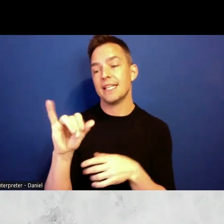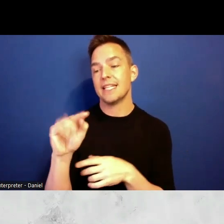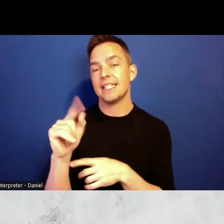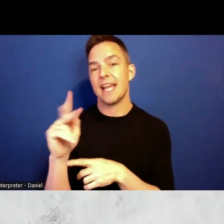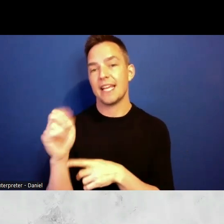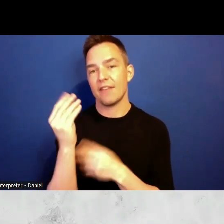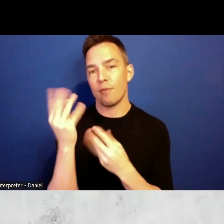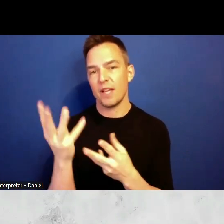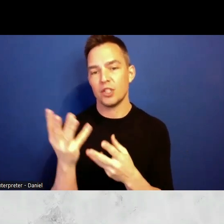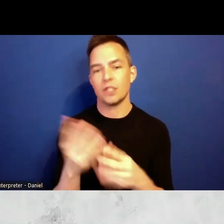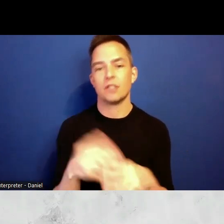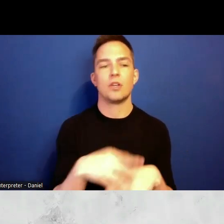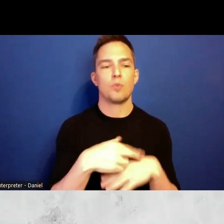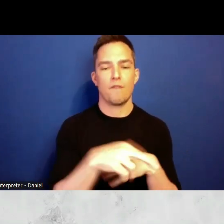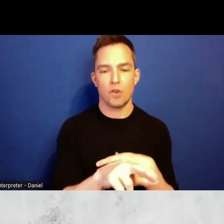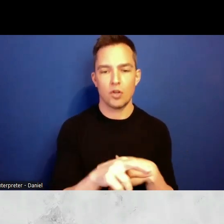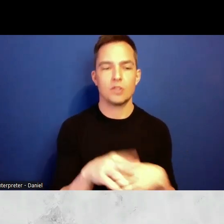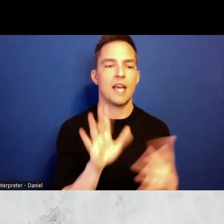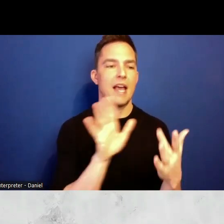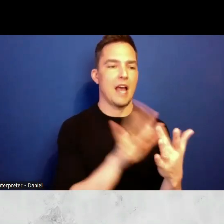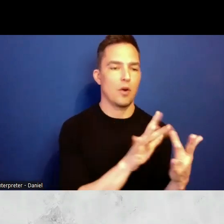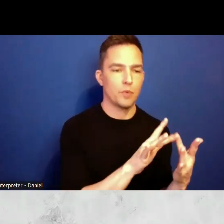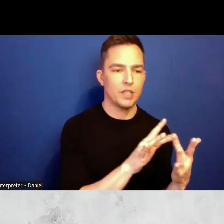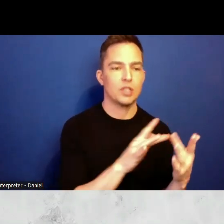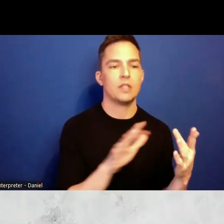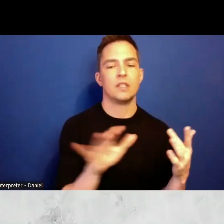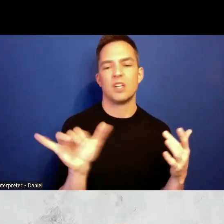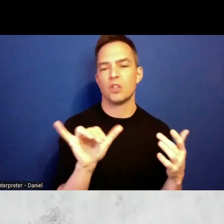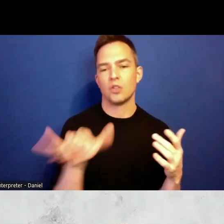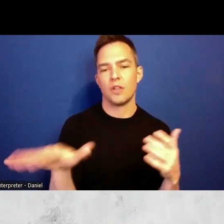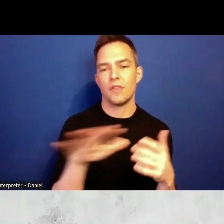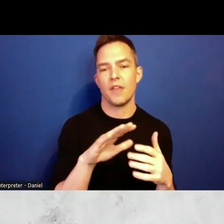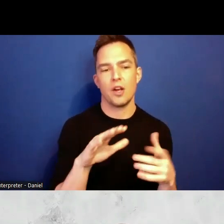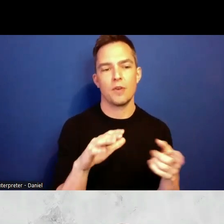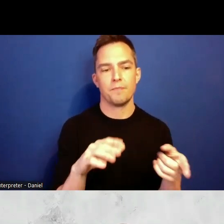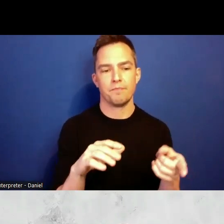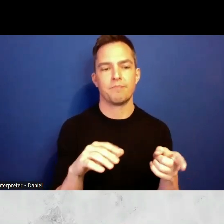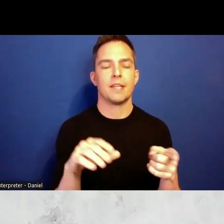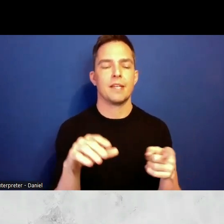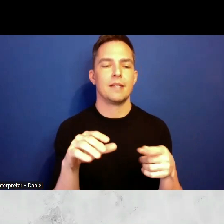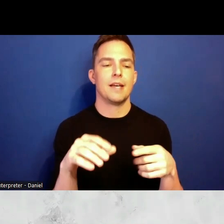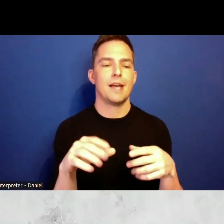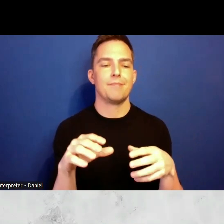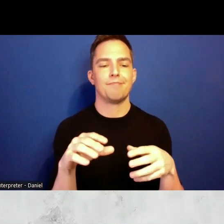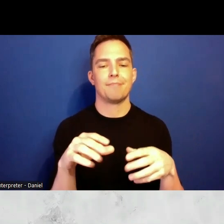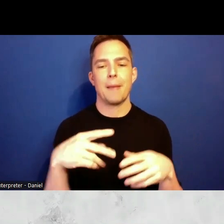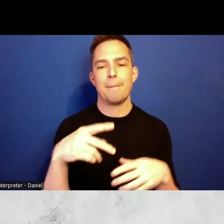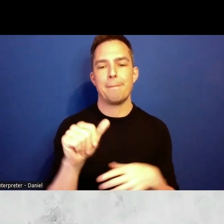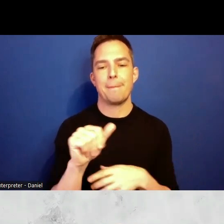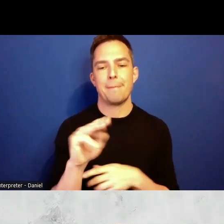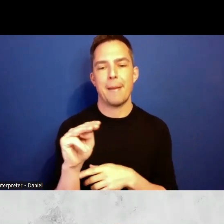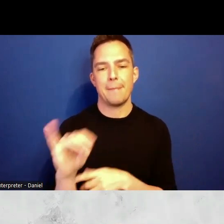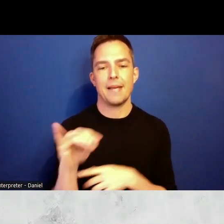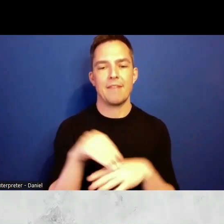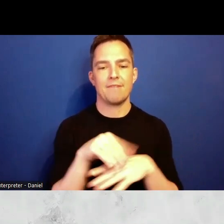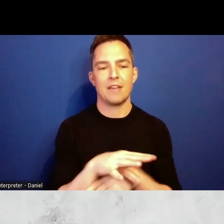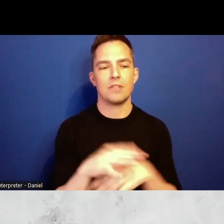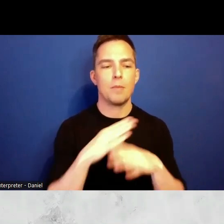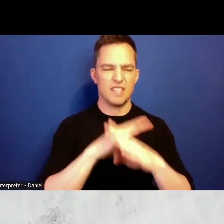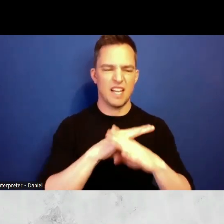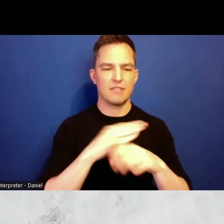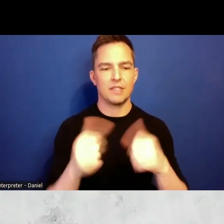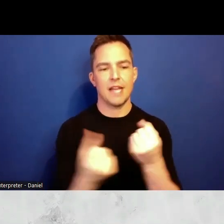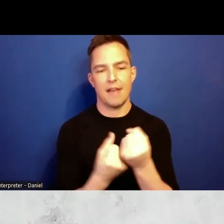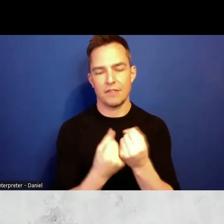and referrals, outreach, and their PAMI advisory councils. PAMI is Protection and Advocacy